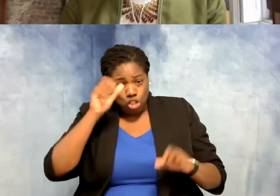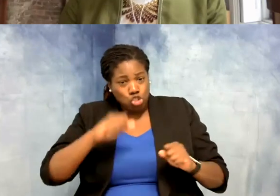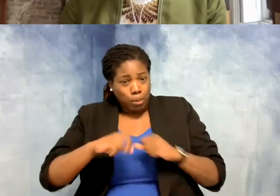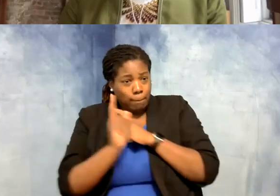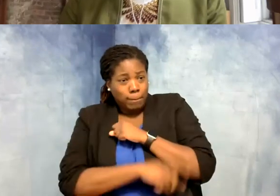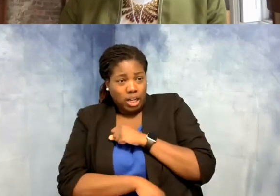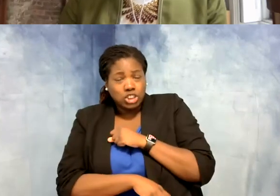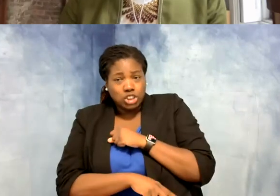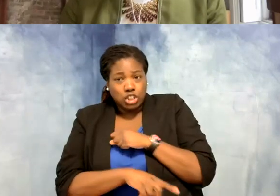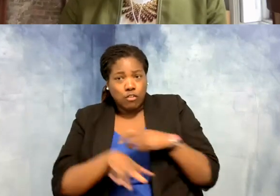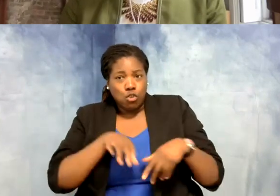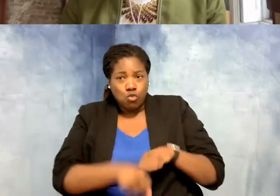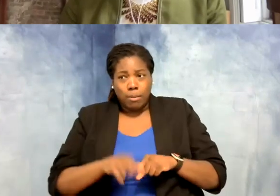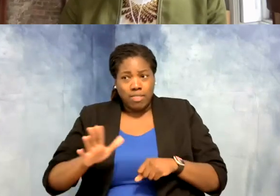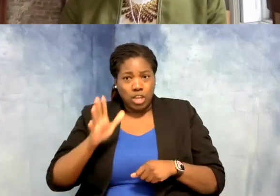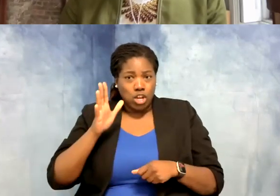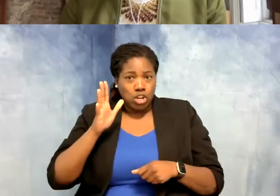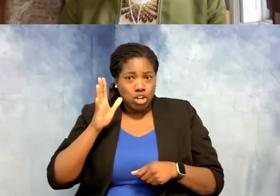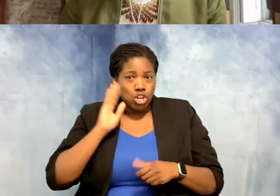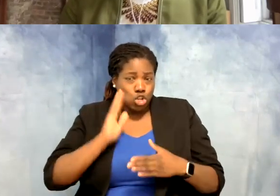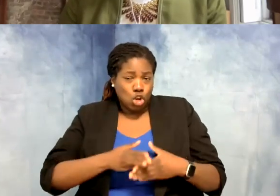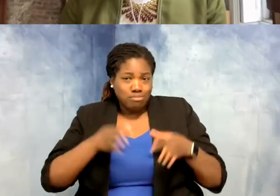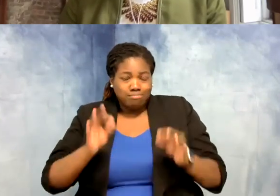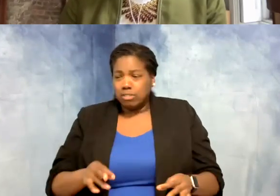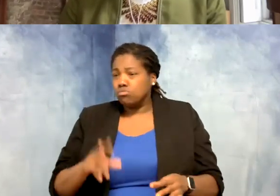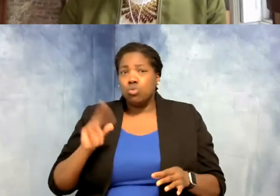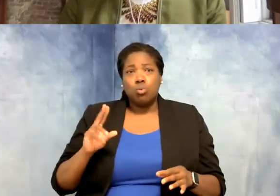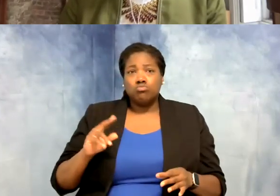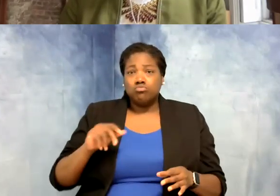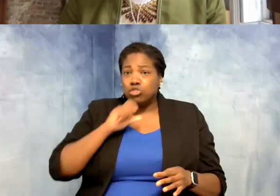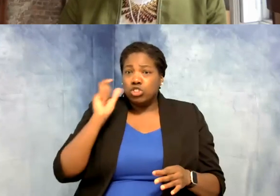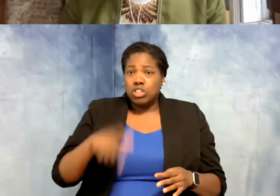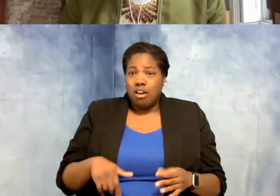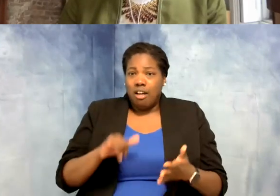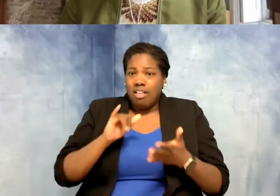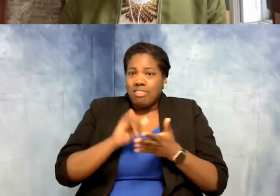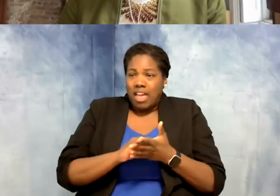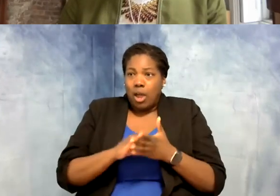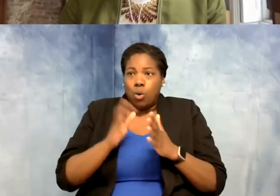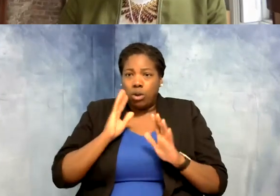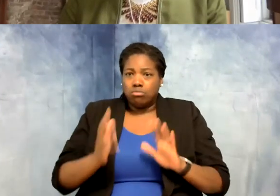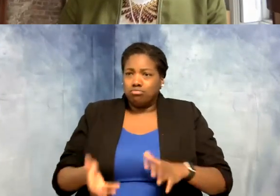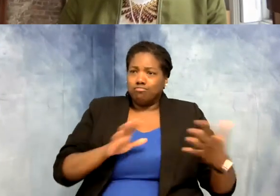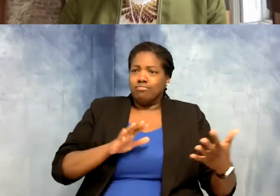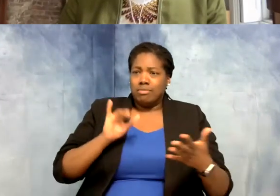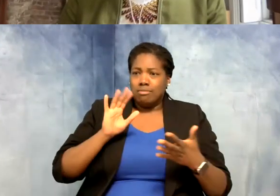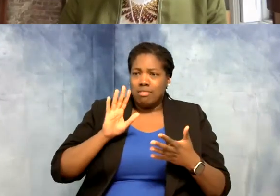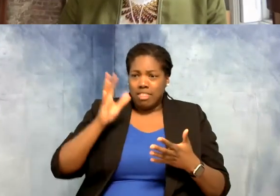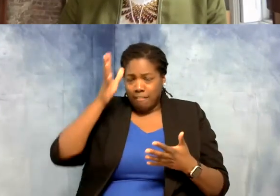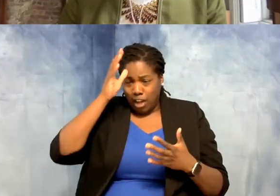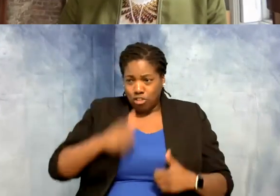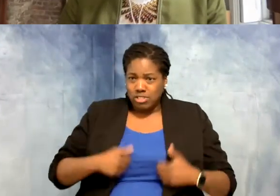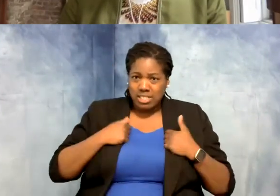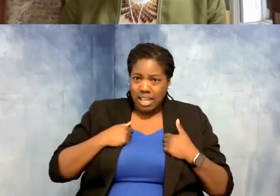punished for the rape of their daughters and decided, well, no, because that would be disruptive to those fathers and